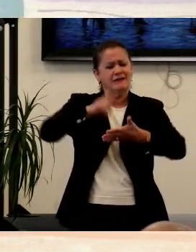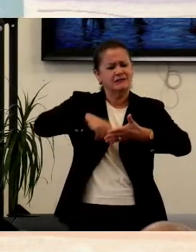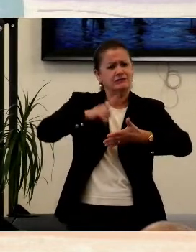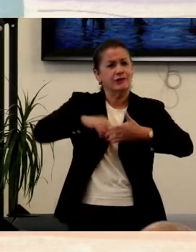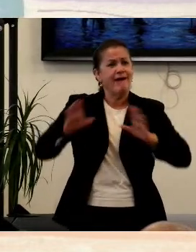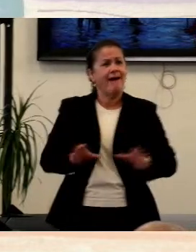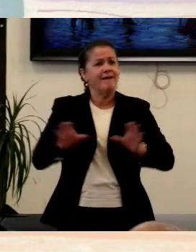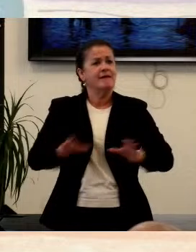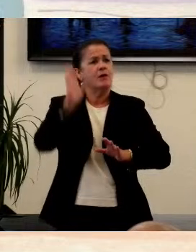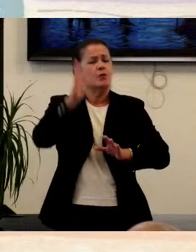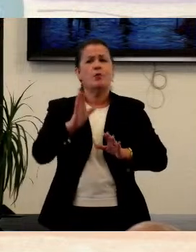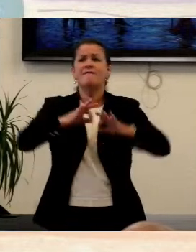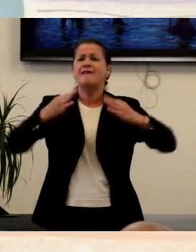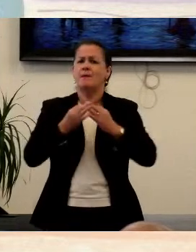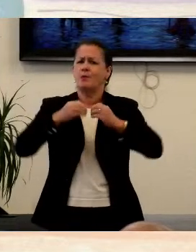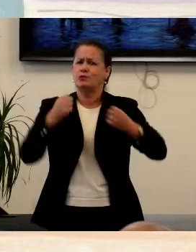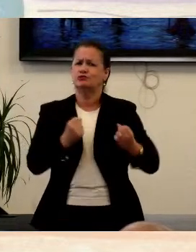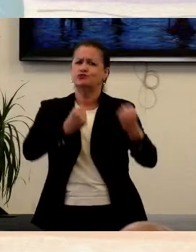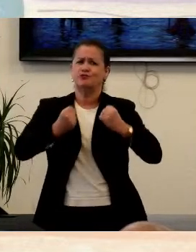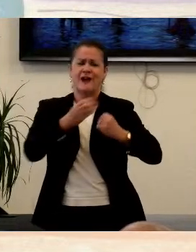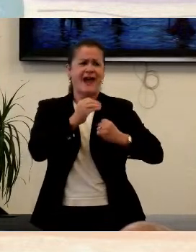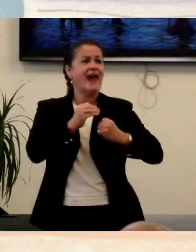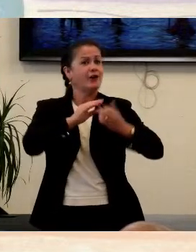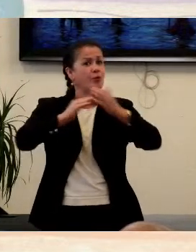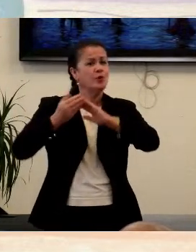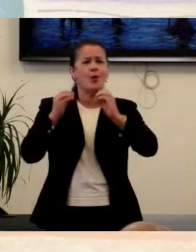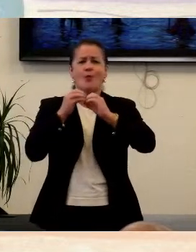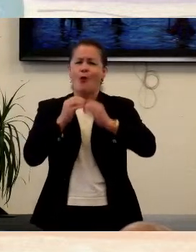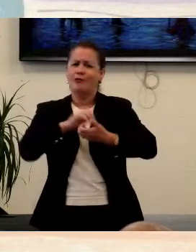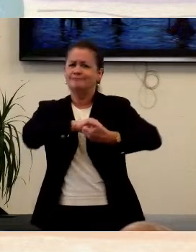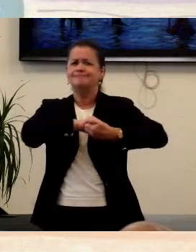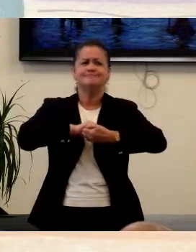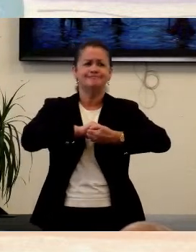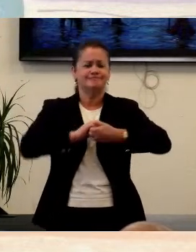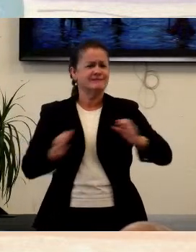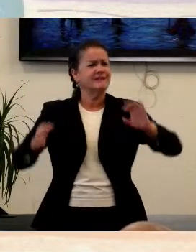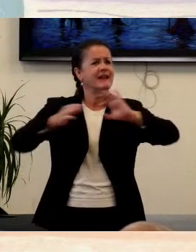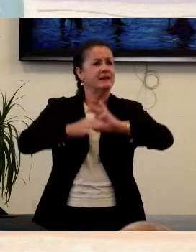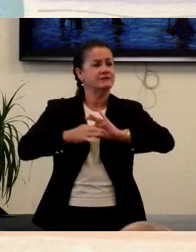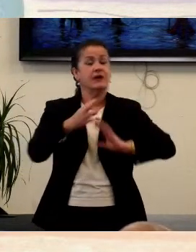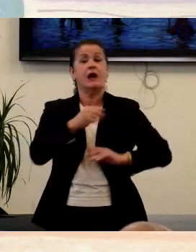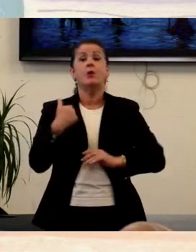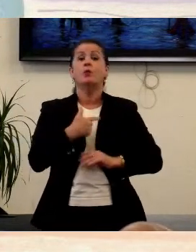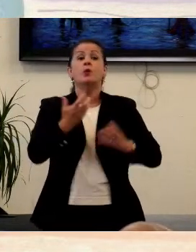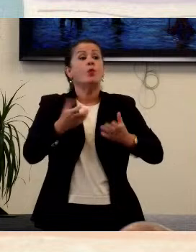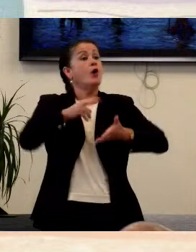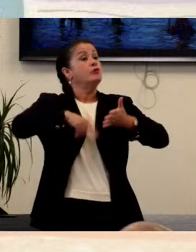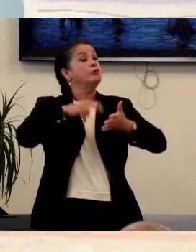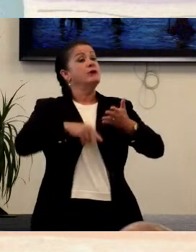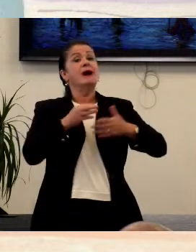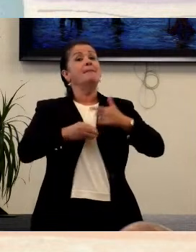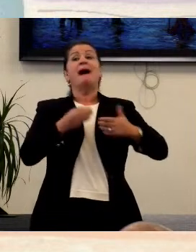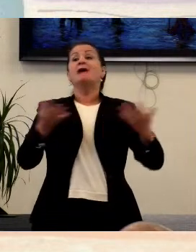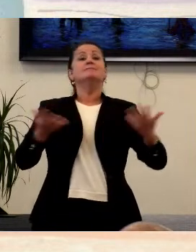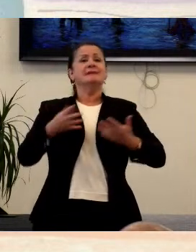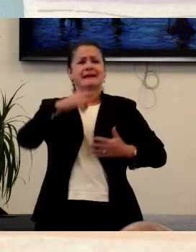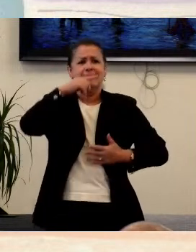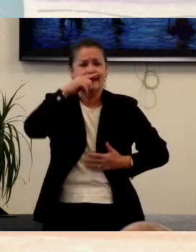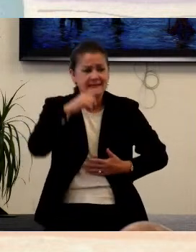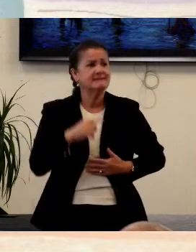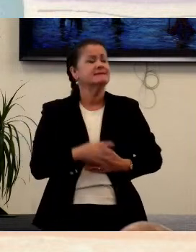can strengthen family and community connections. Most of all, we want our reading tour to be about kids, about